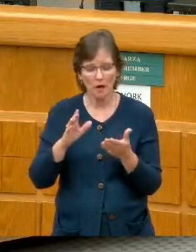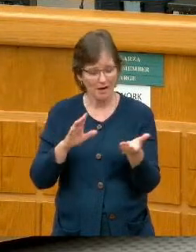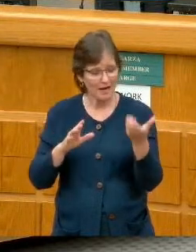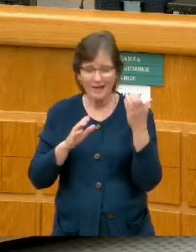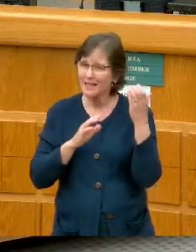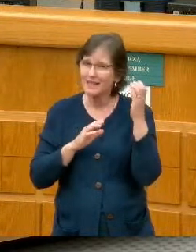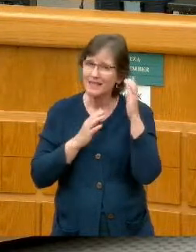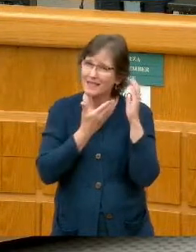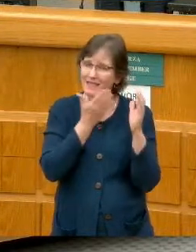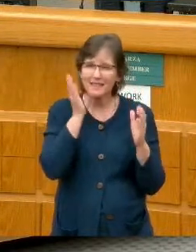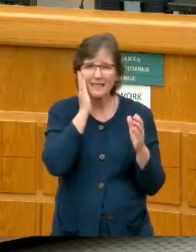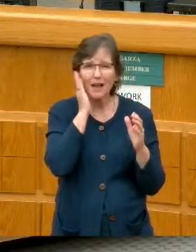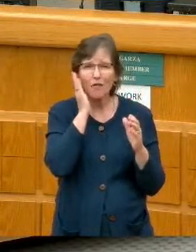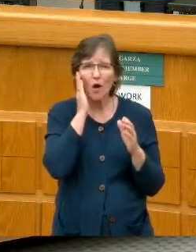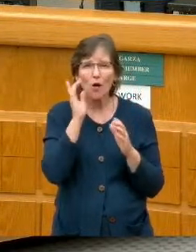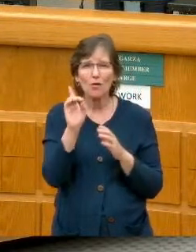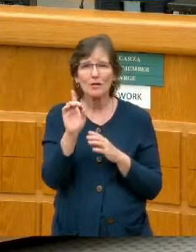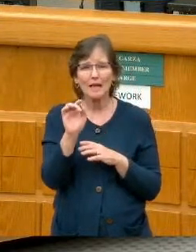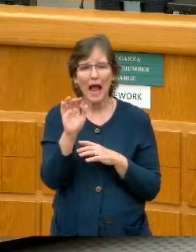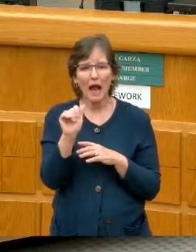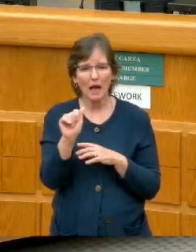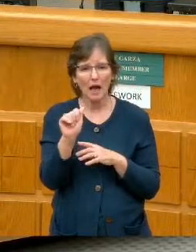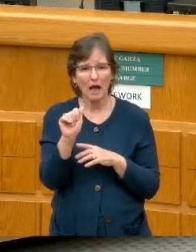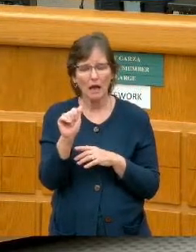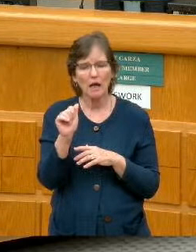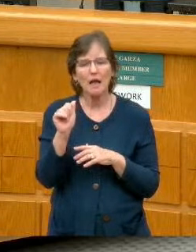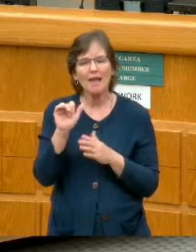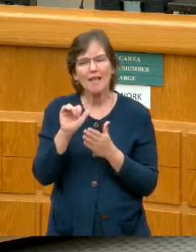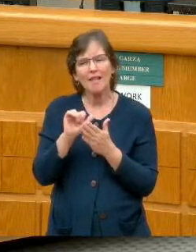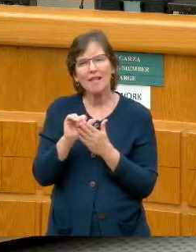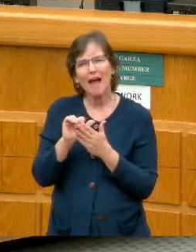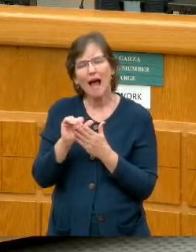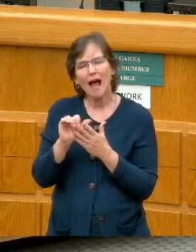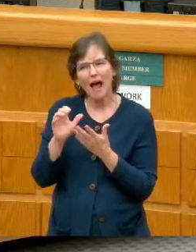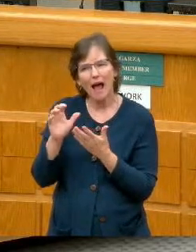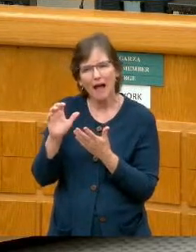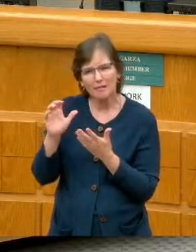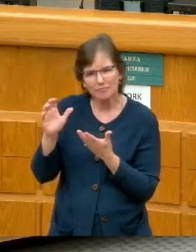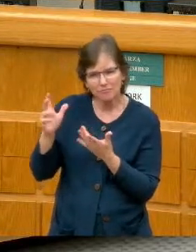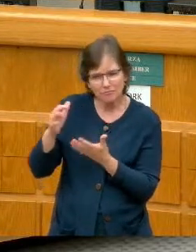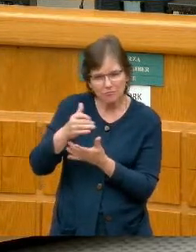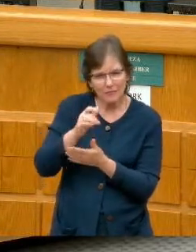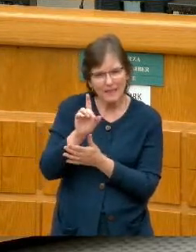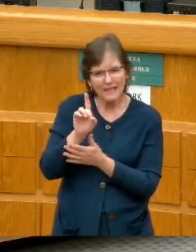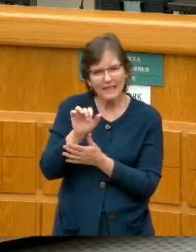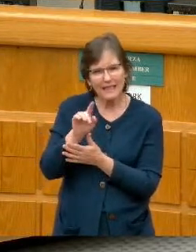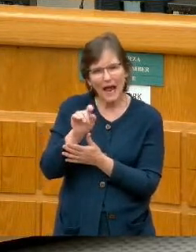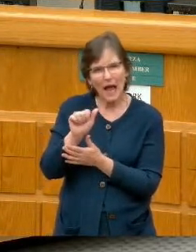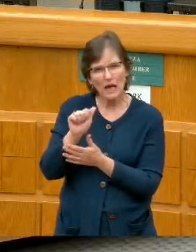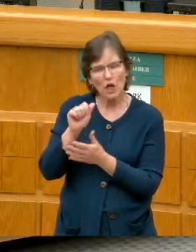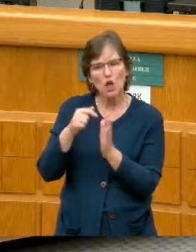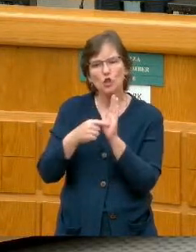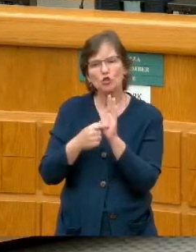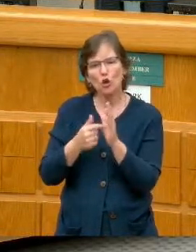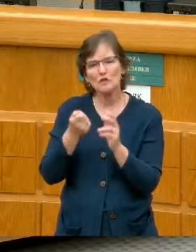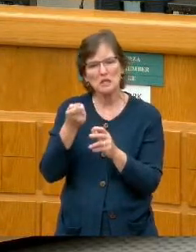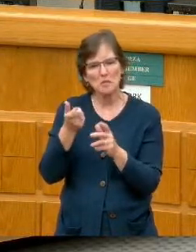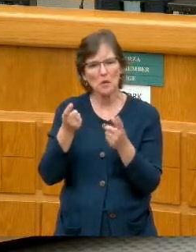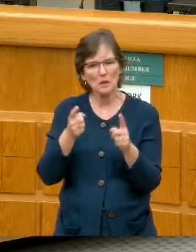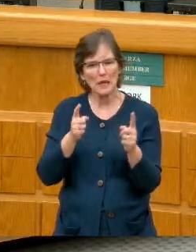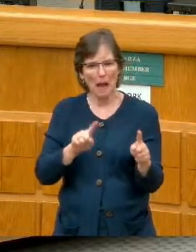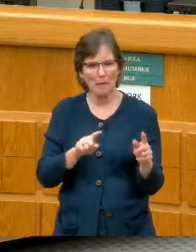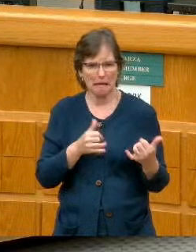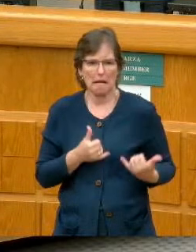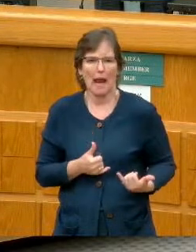phone data is because it gives us a little bit of a glimpse of what's happening now. And the reason why that matters is because by the time